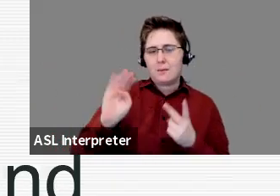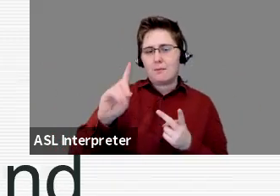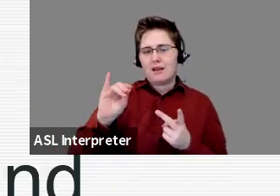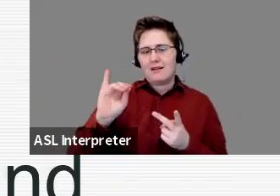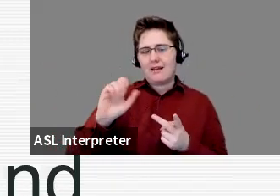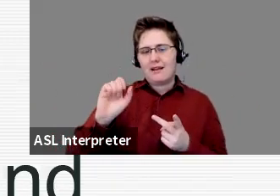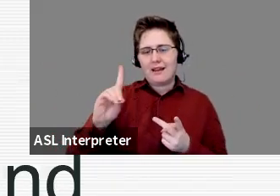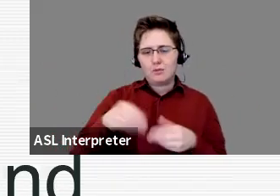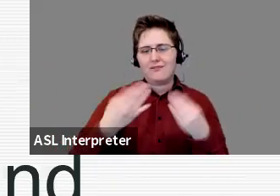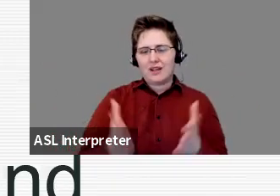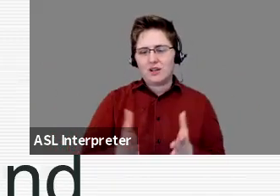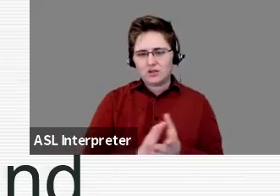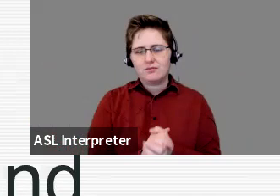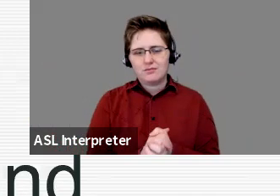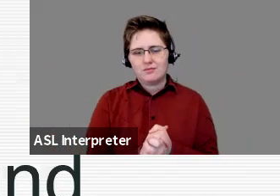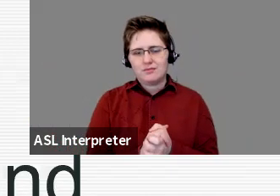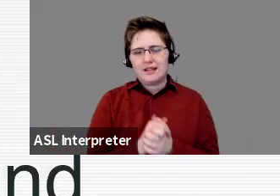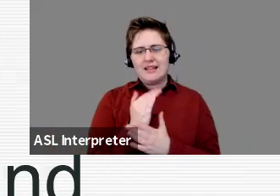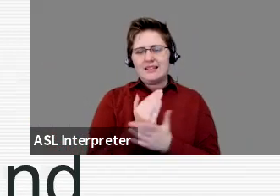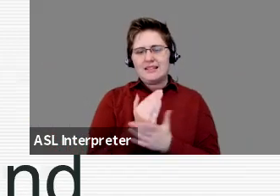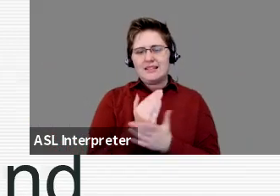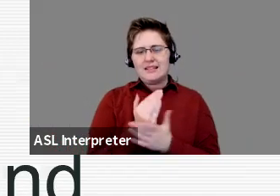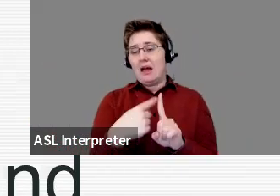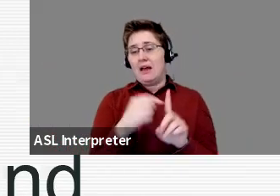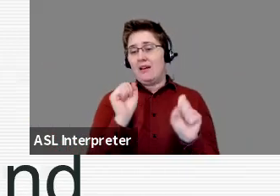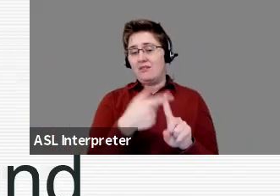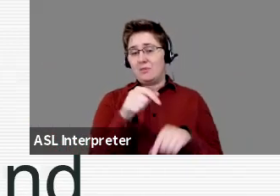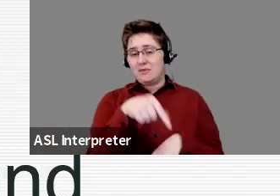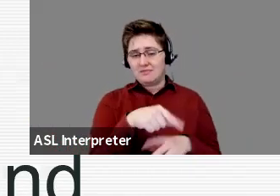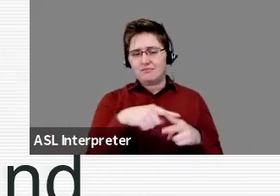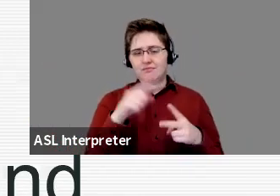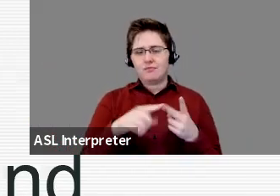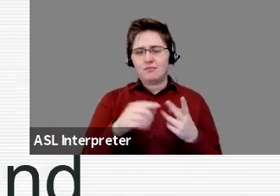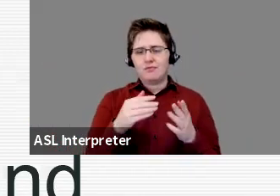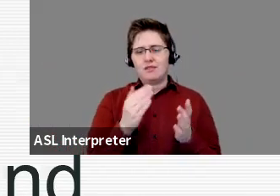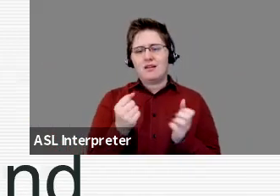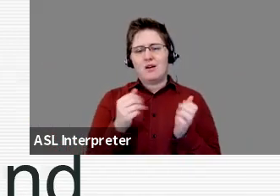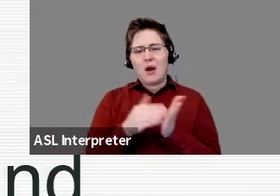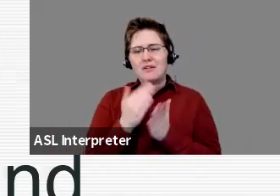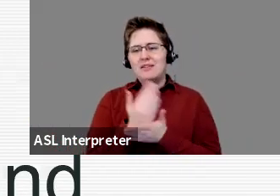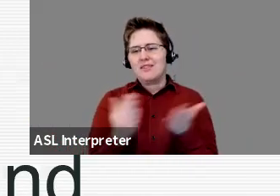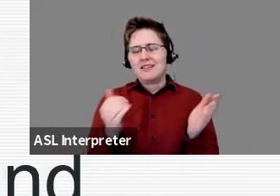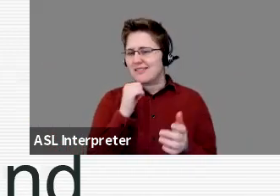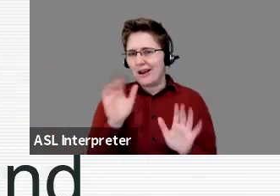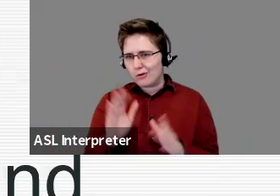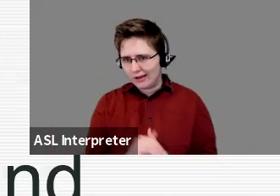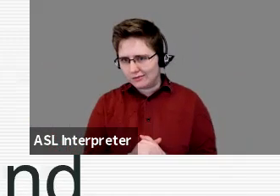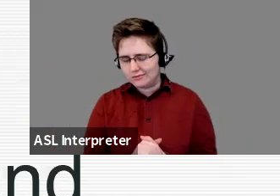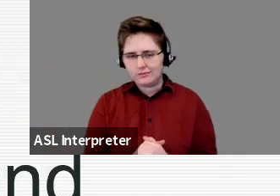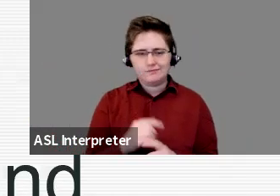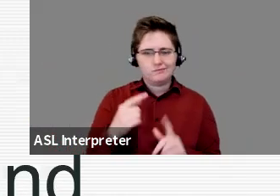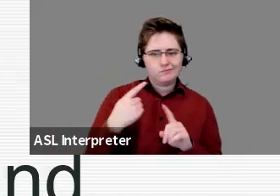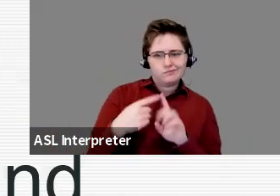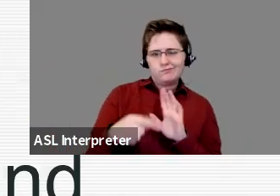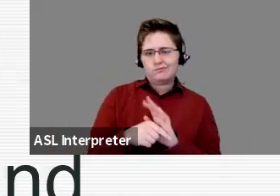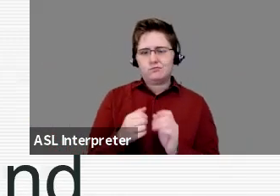so there are some things that can be very positive that can come of this, and a lot of times things that are not so great. So right now there